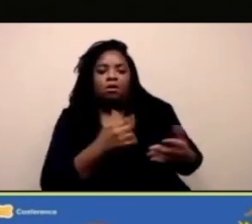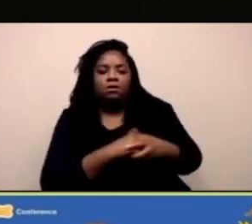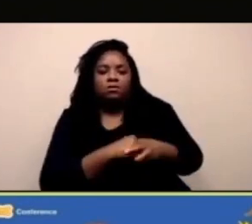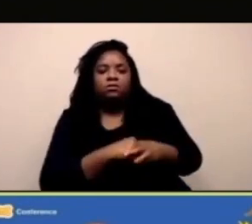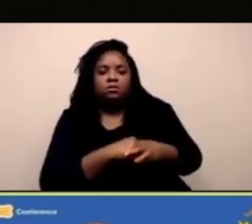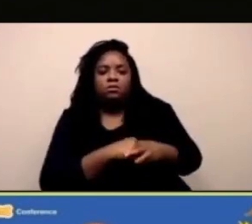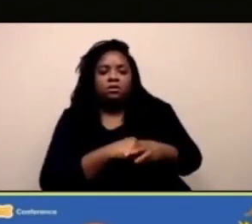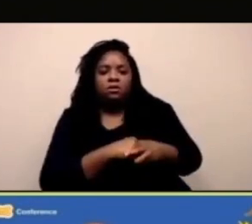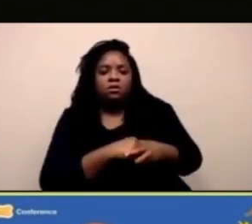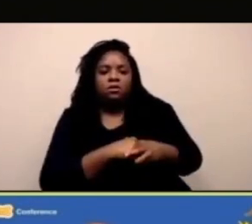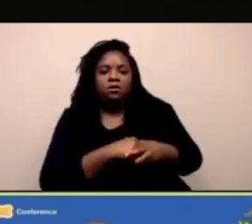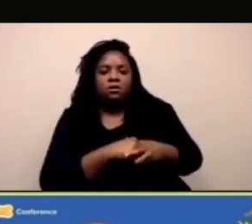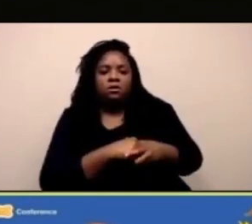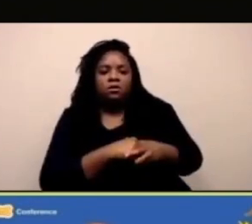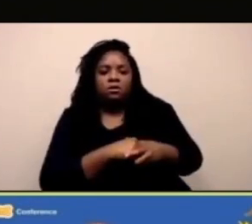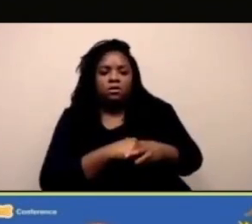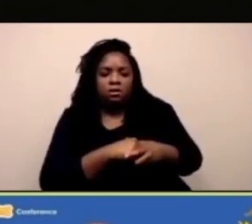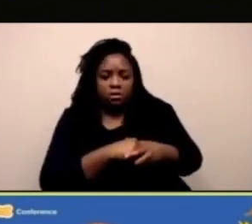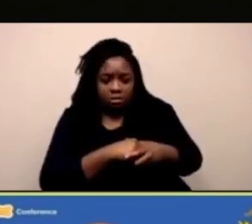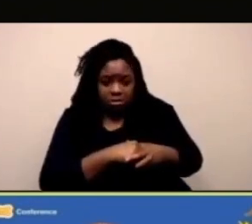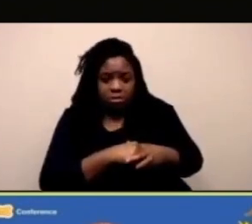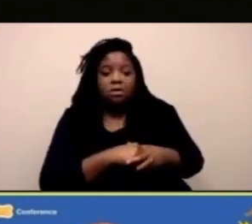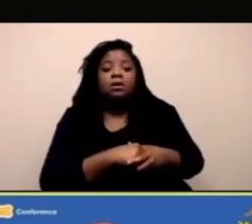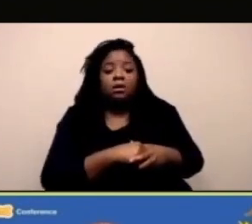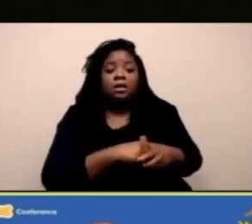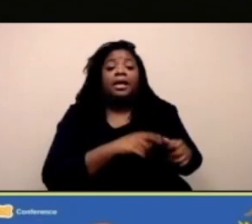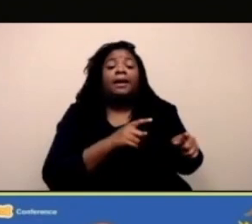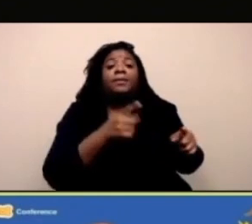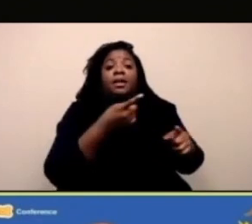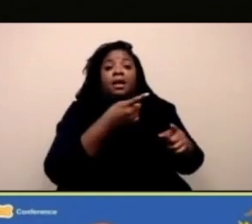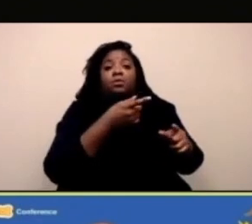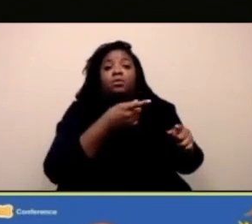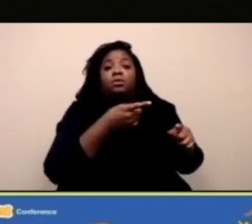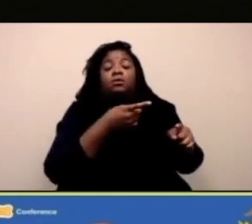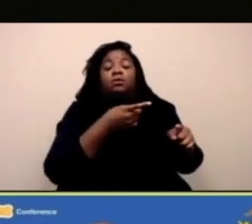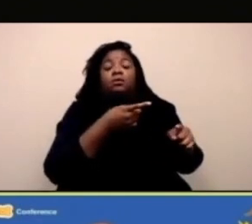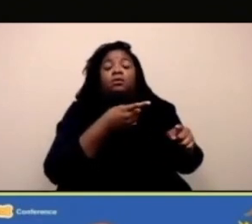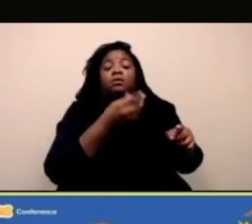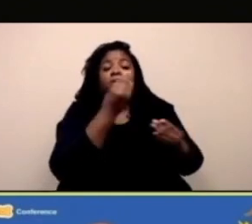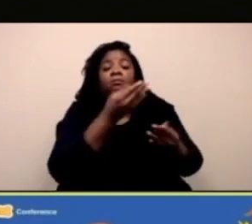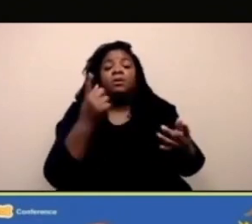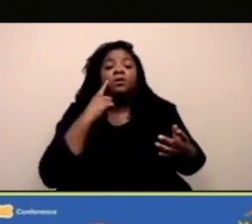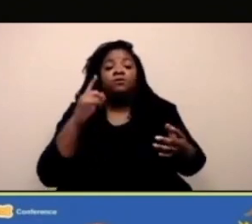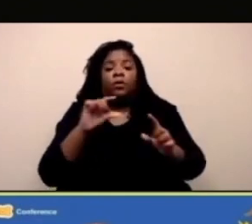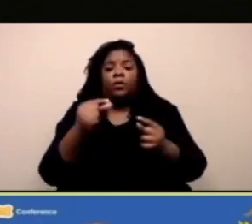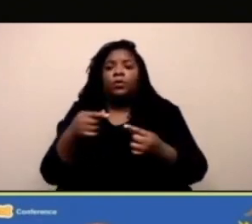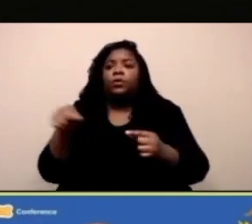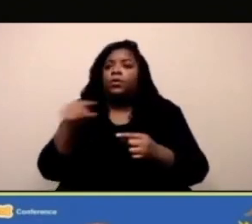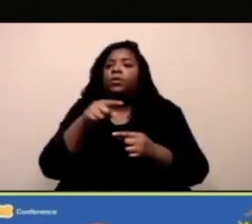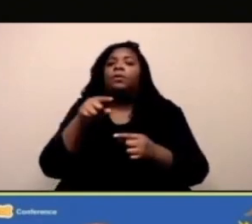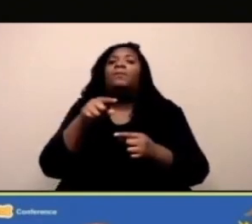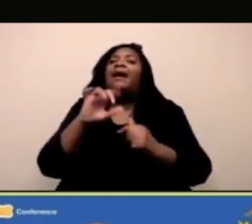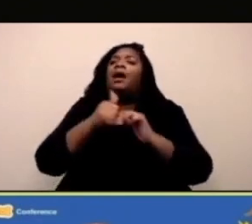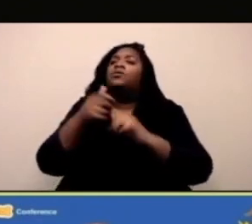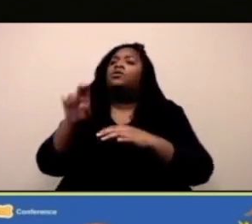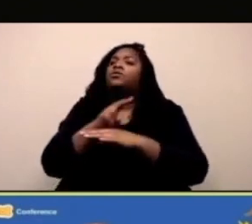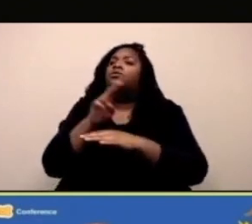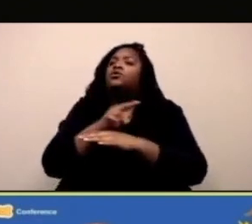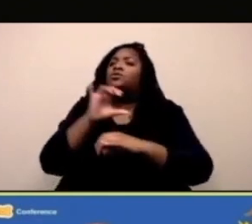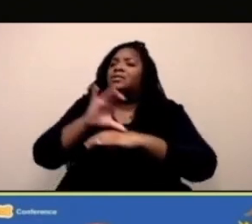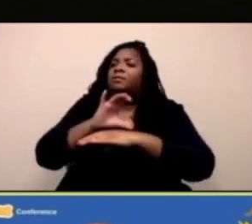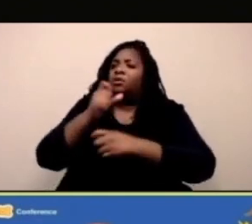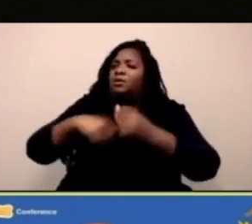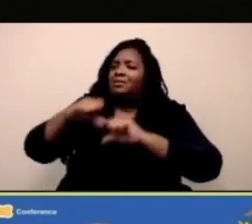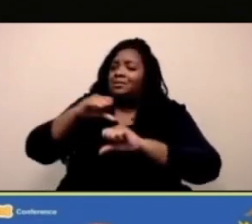them. But I'll throw it out to somebody in the spotlight group. Can you think of an example of how you use computer science